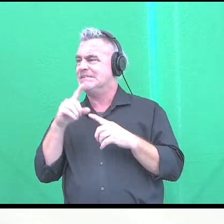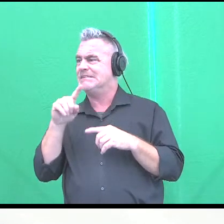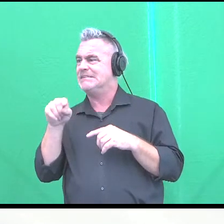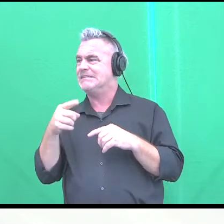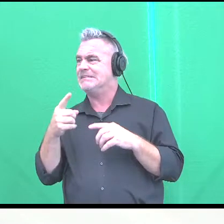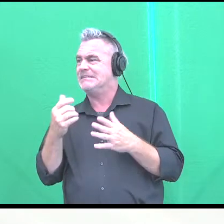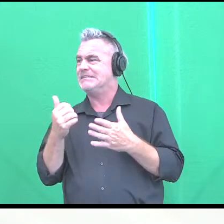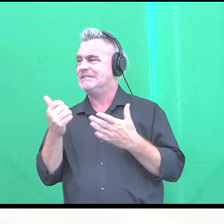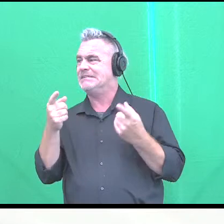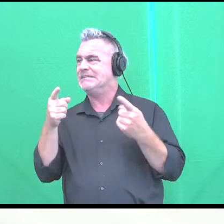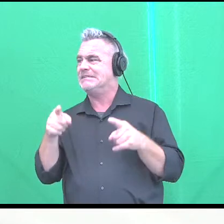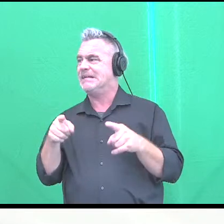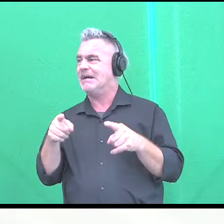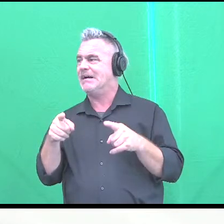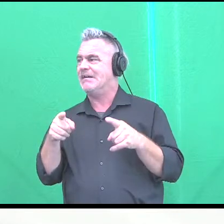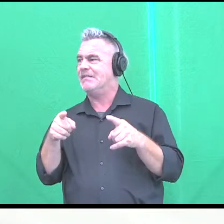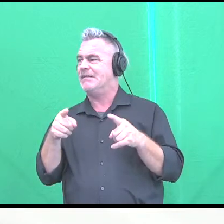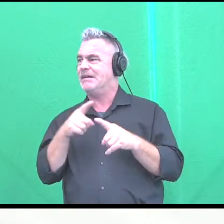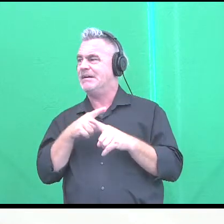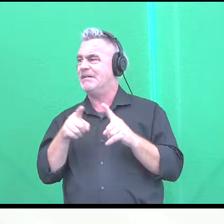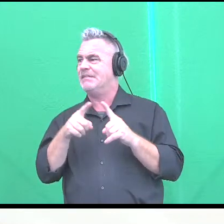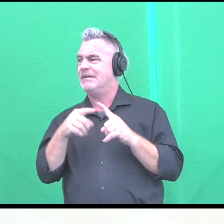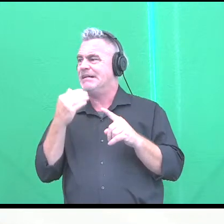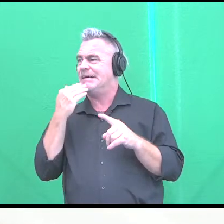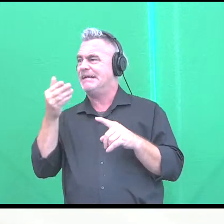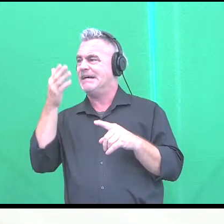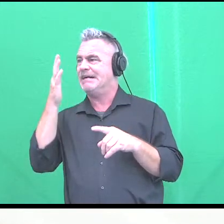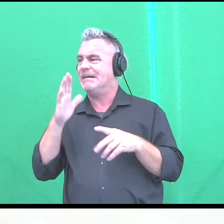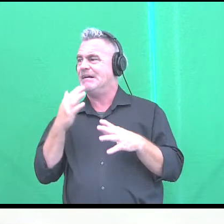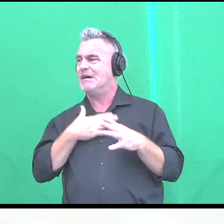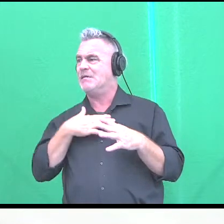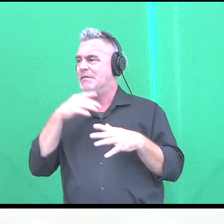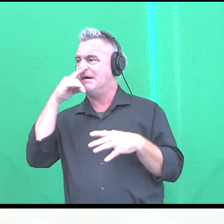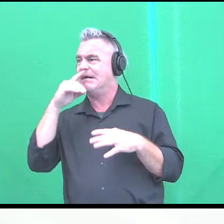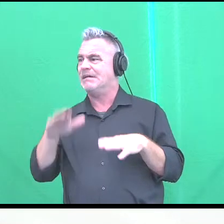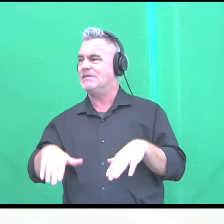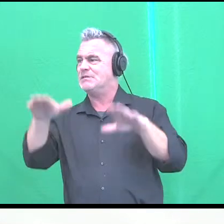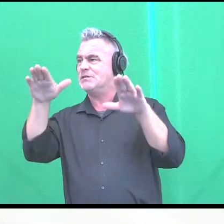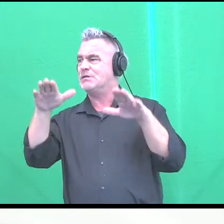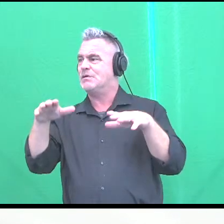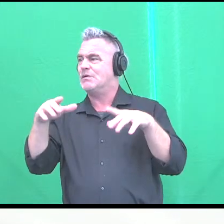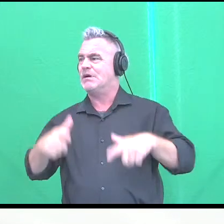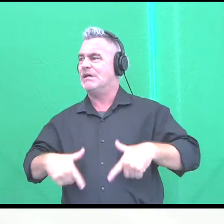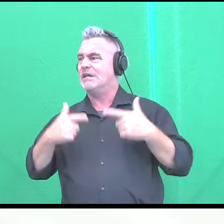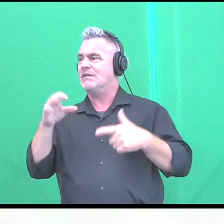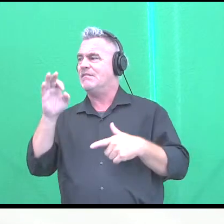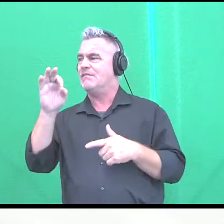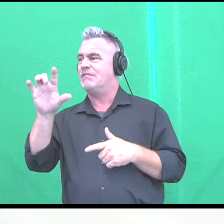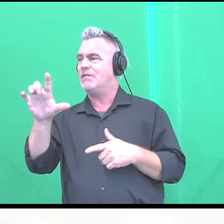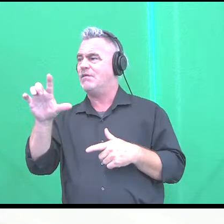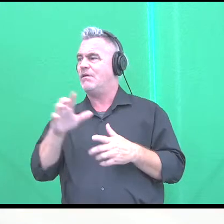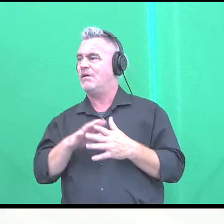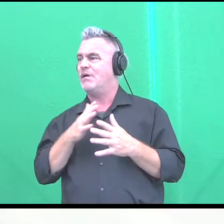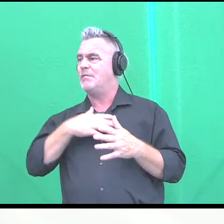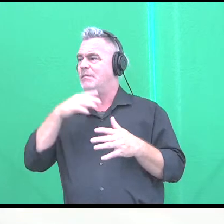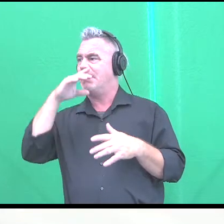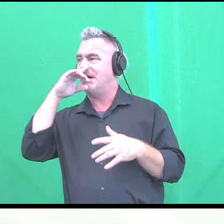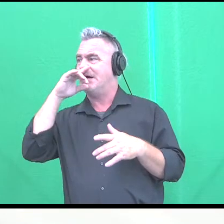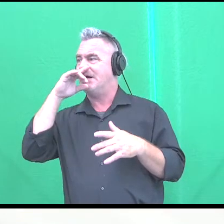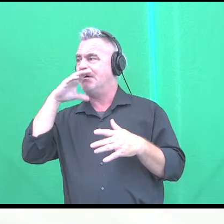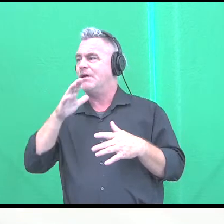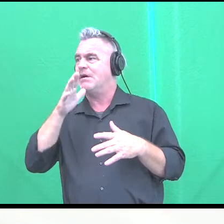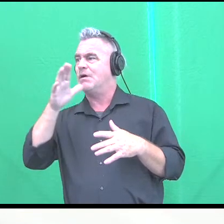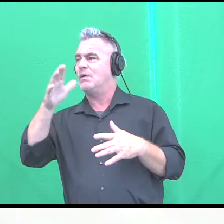just happen. Because, thank God all my kids are all growing. They live in Florida. My grandkids live in Florida. They don't have these